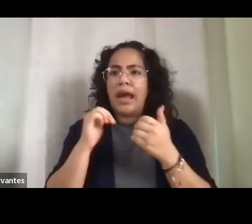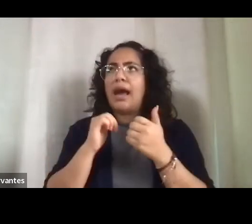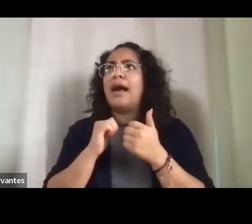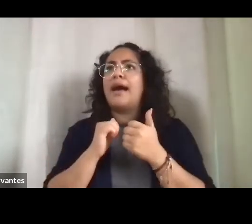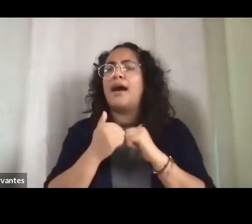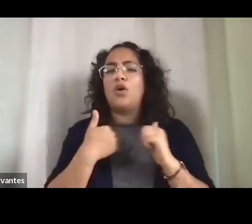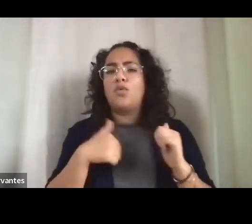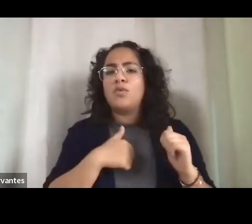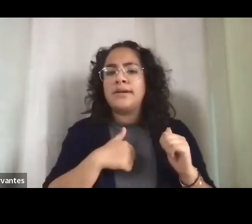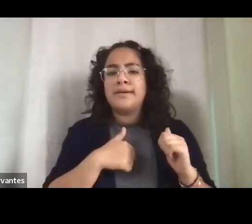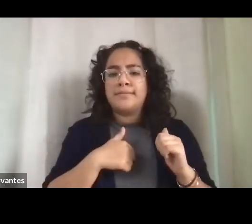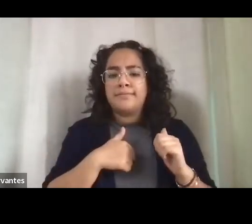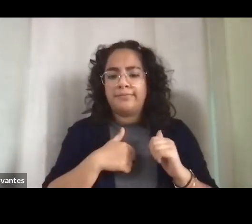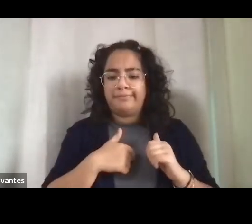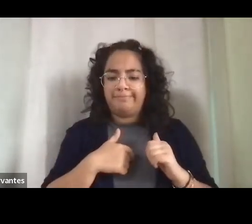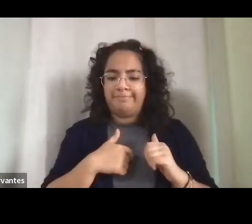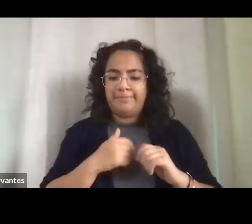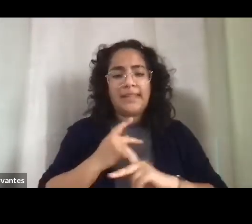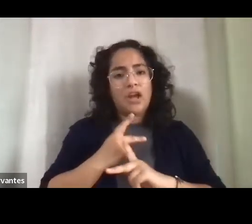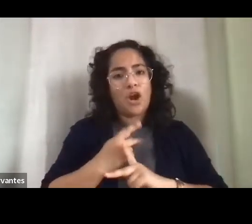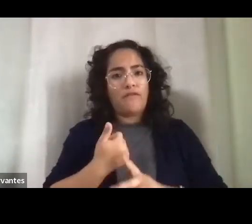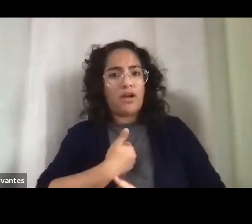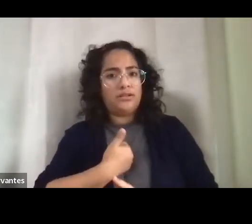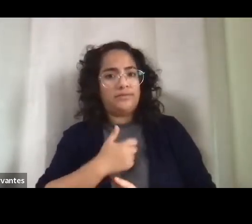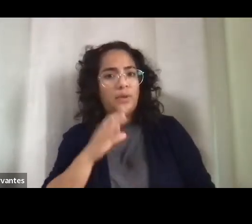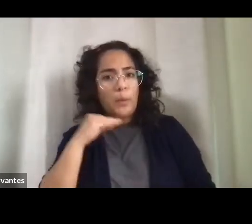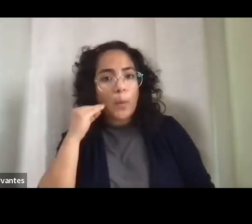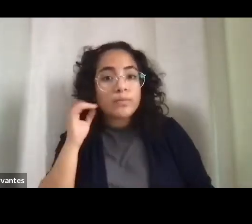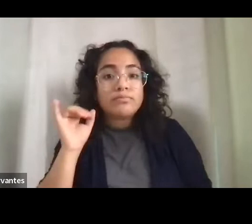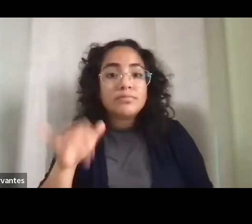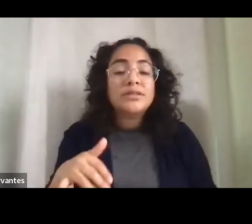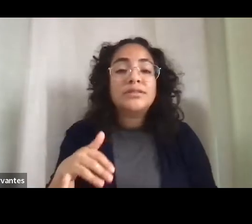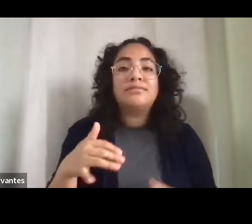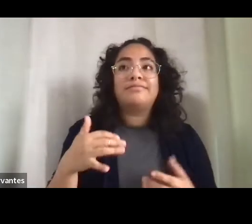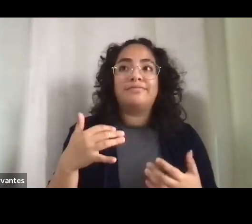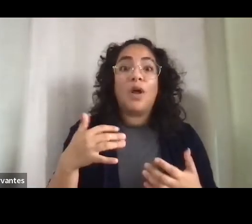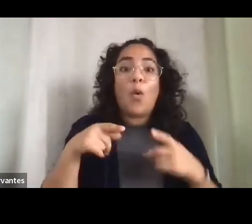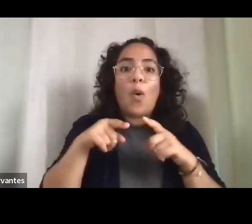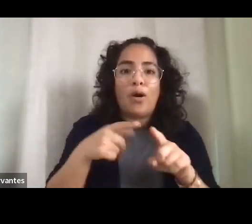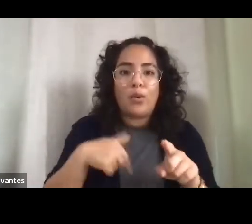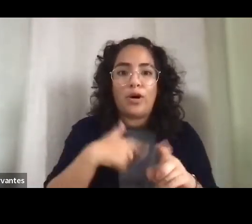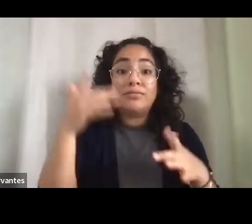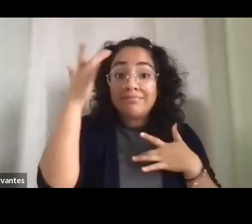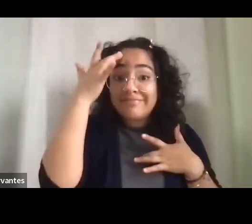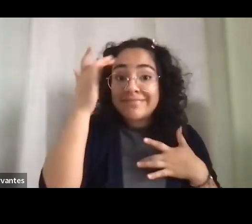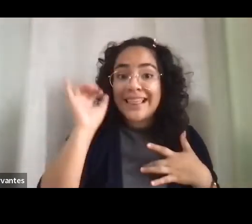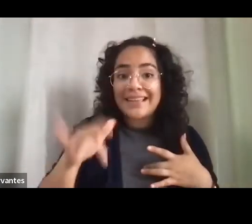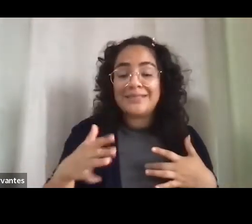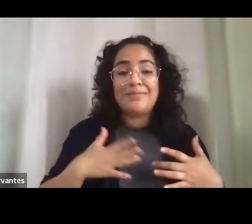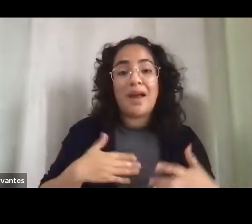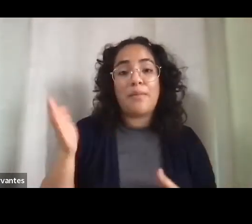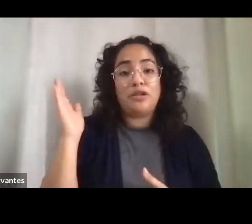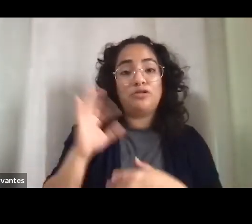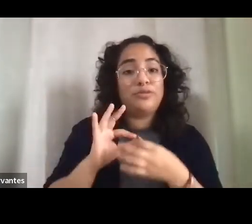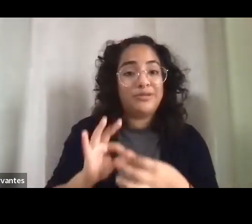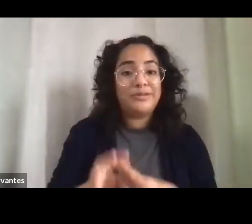home. And so that's what my present, and while we're ill, and that's what my presentation is going to be